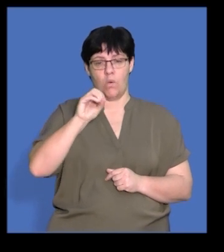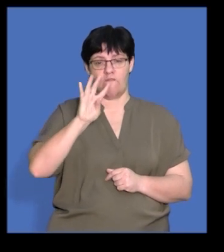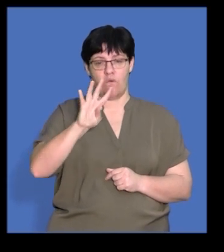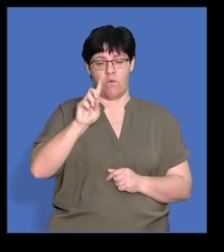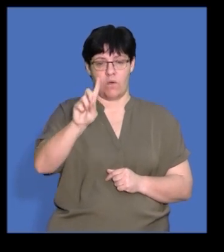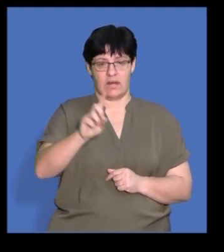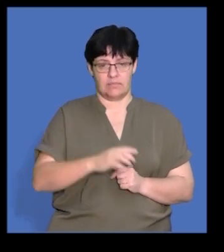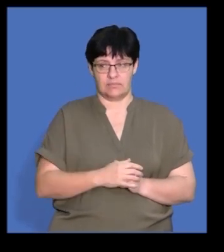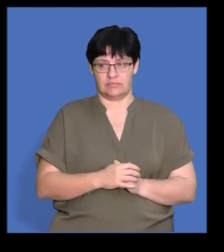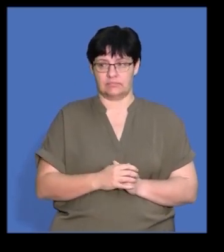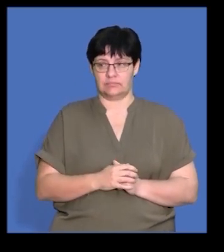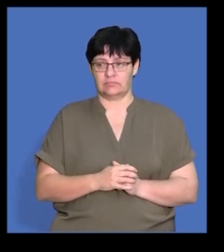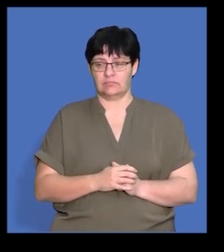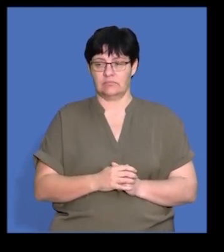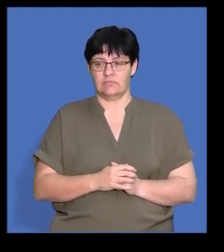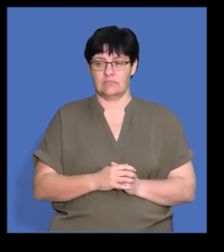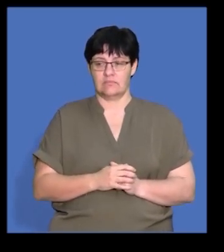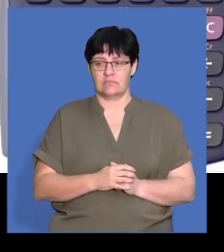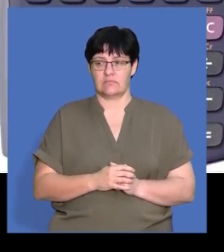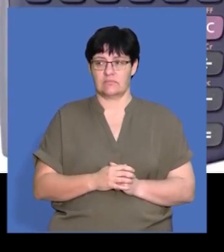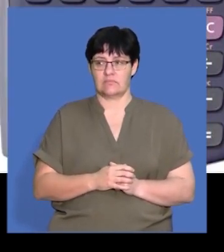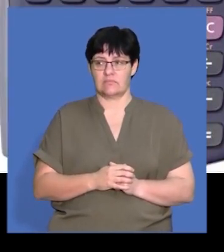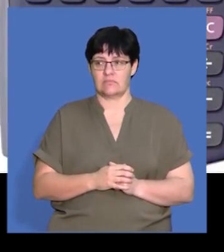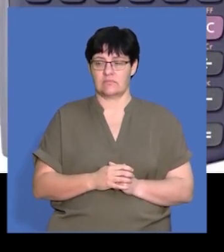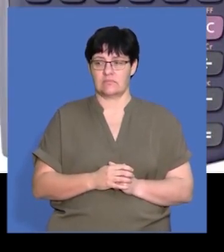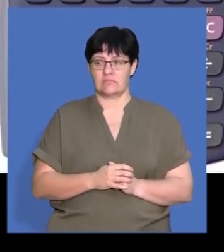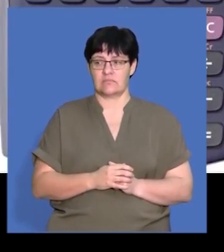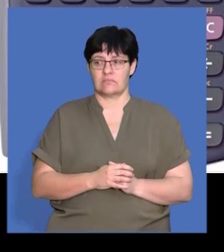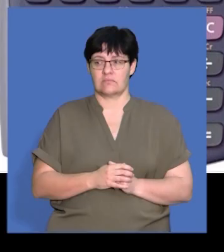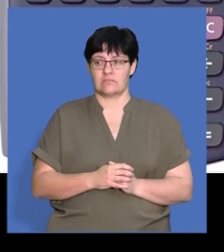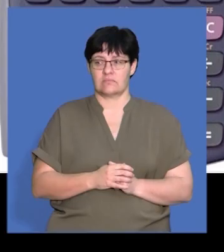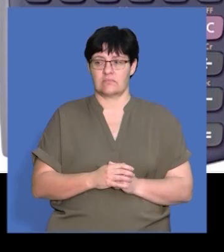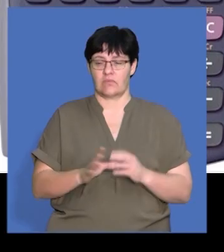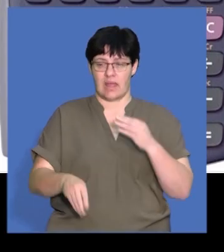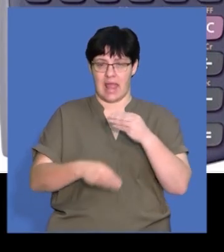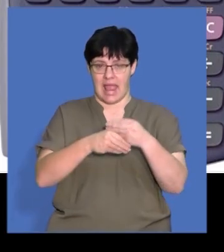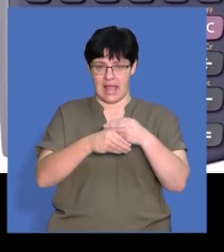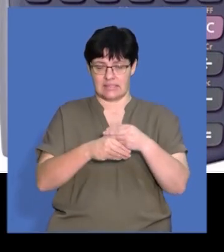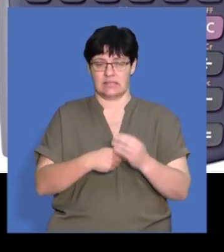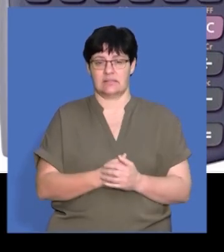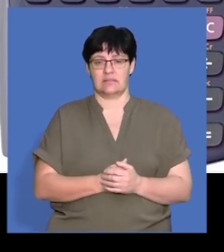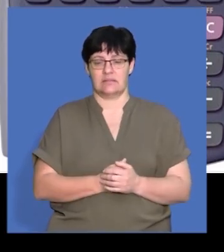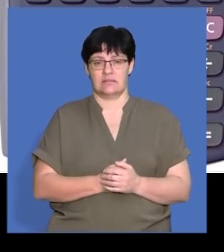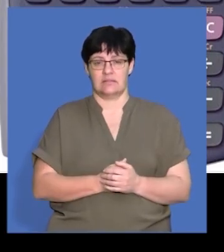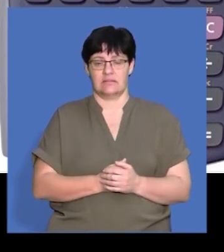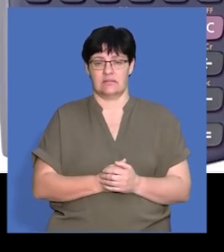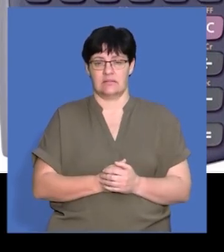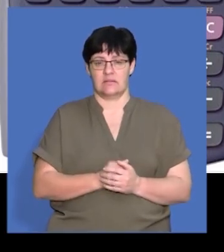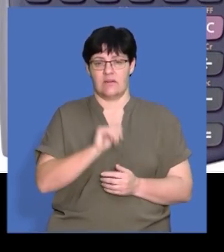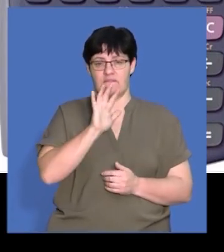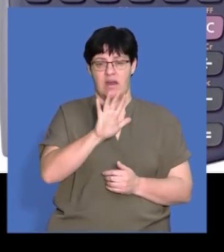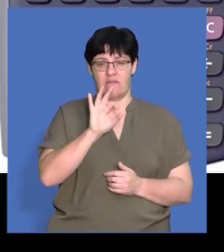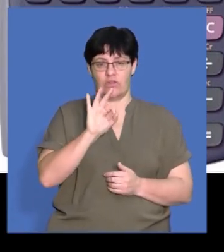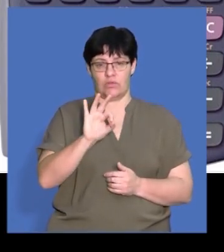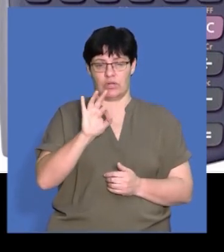532,041. So on my calculator, I'm going to do that. So now to that, I'm going to add